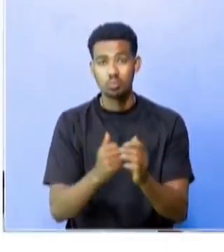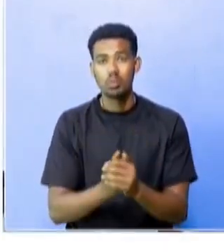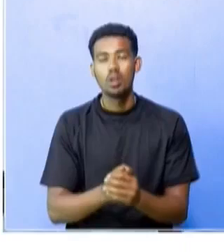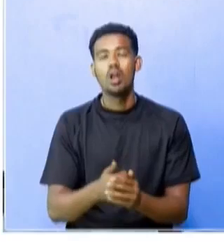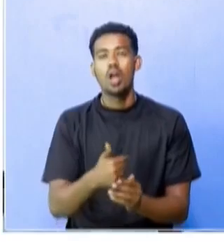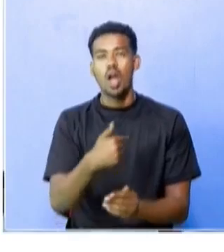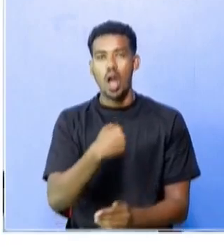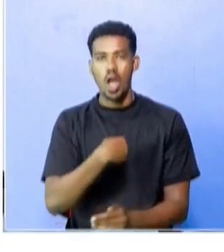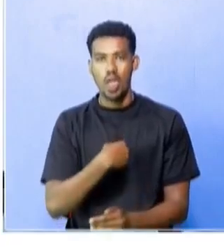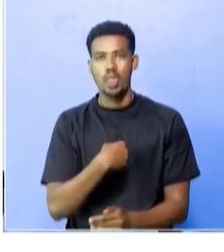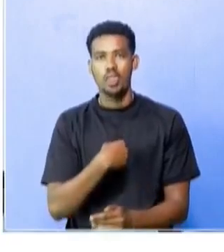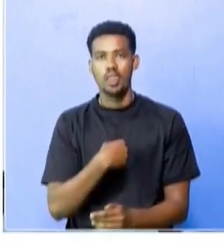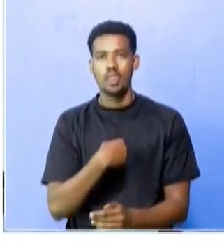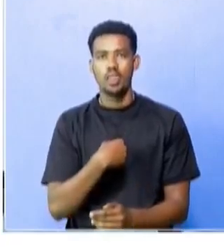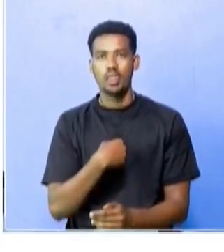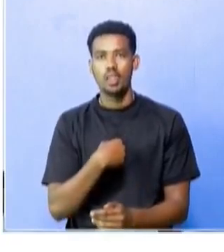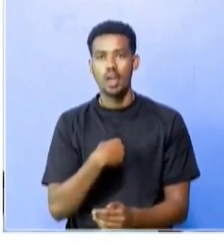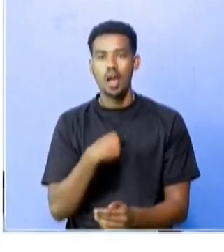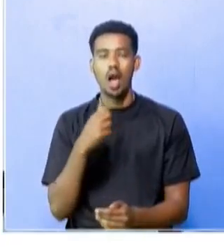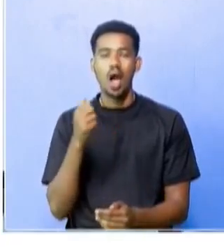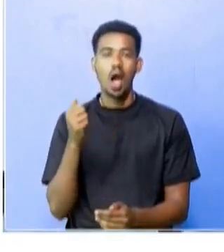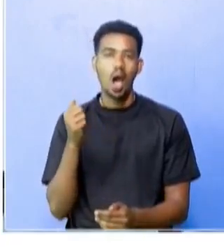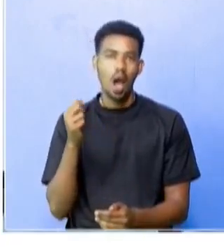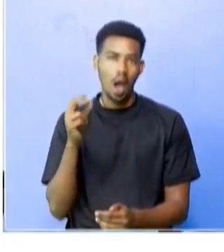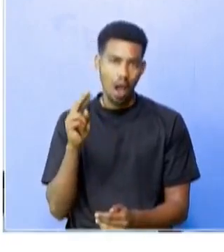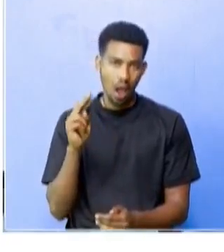I am